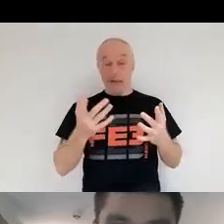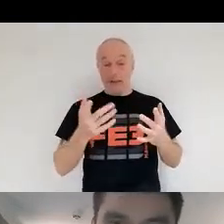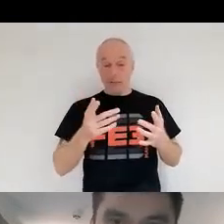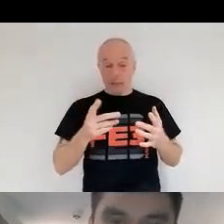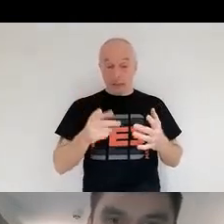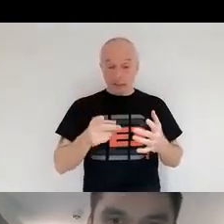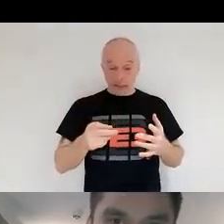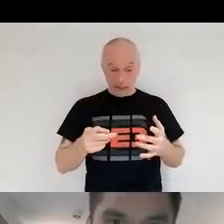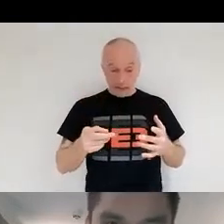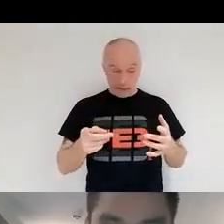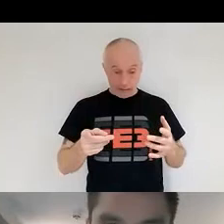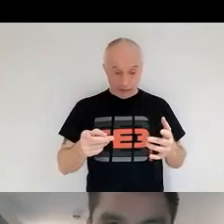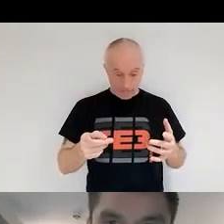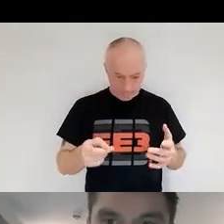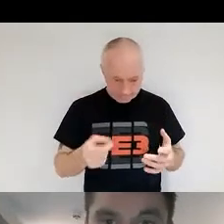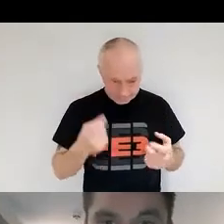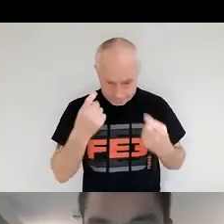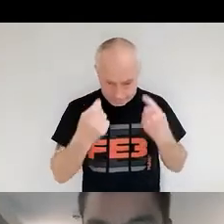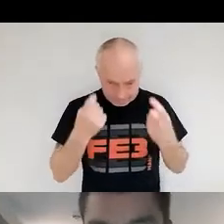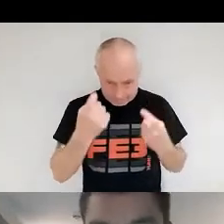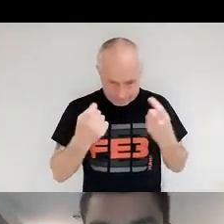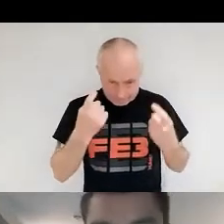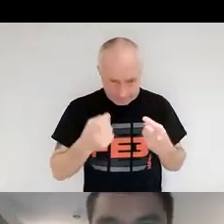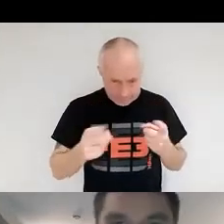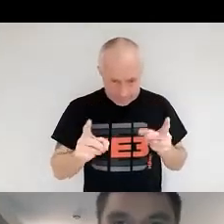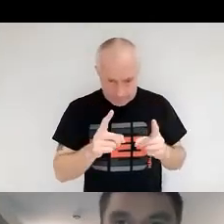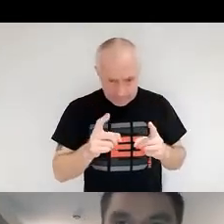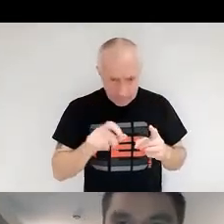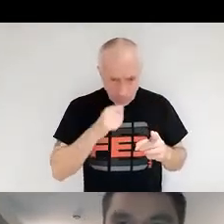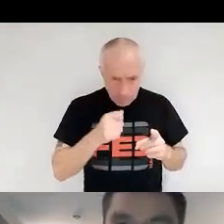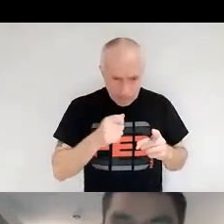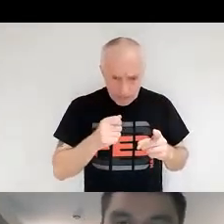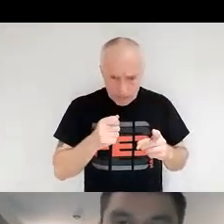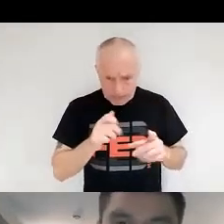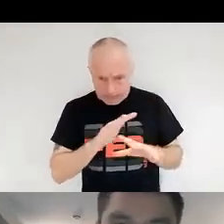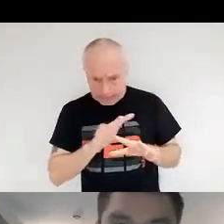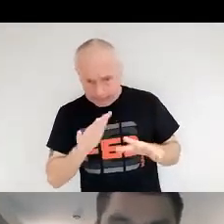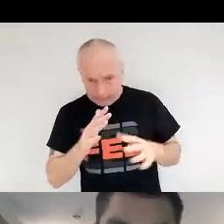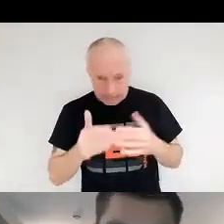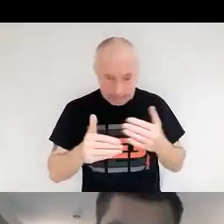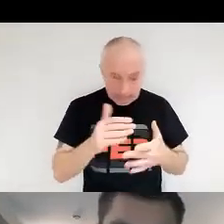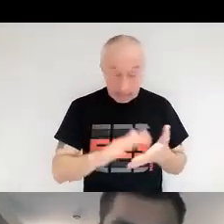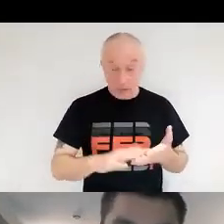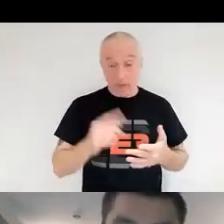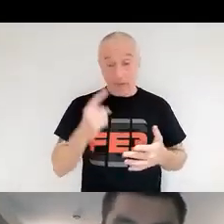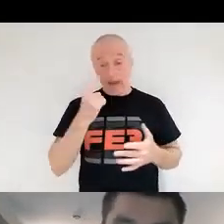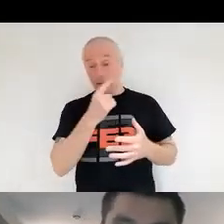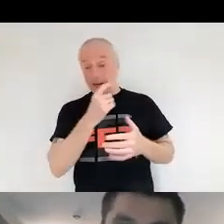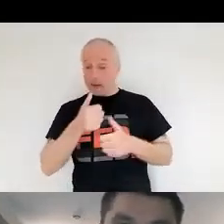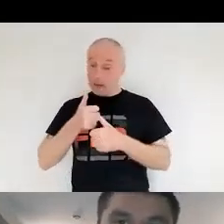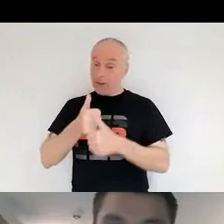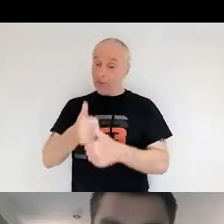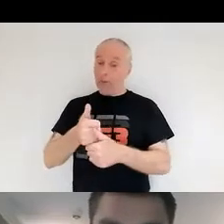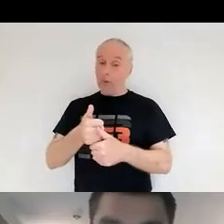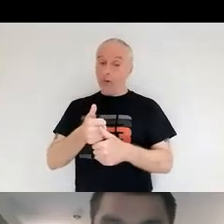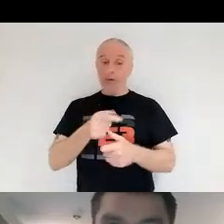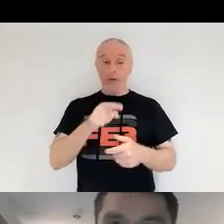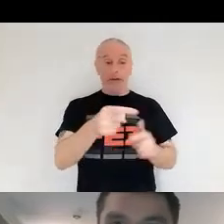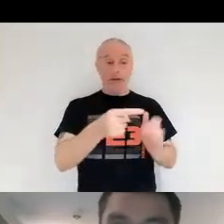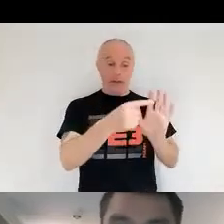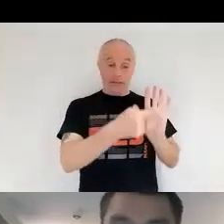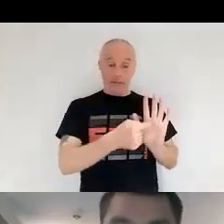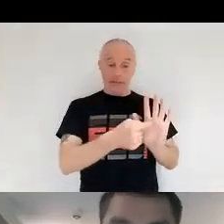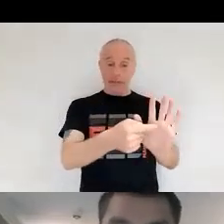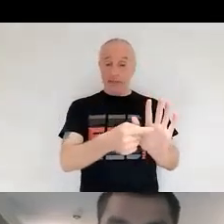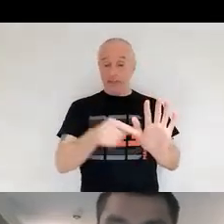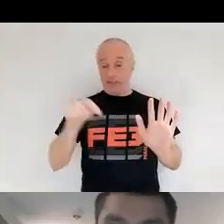box and trying to figure out what's inside it. So it's the evidence that supports the exemptions that lead to the trials